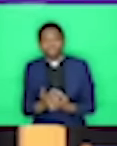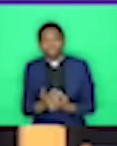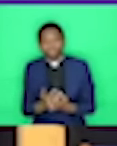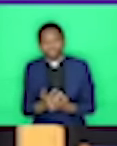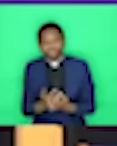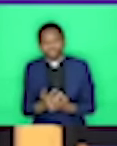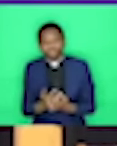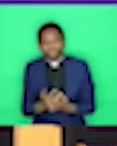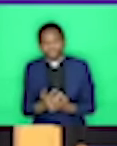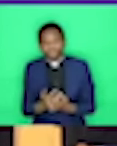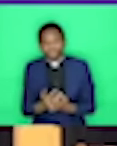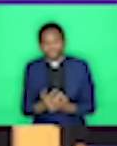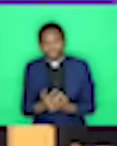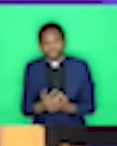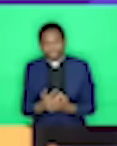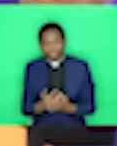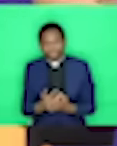so-called